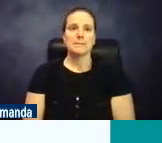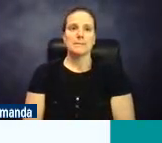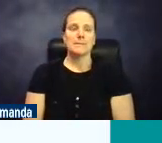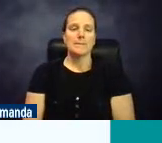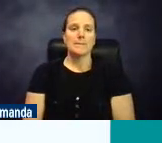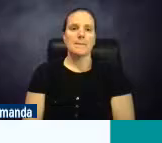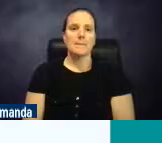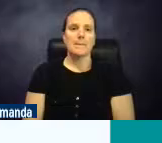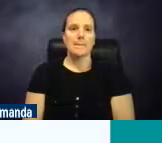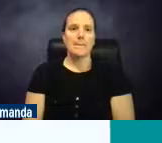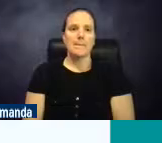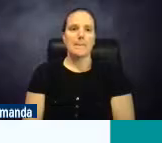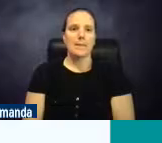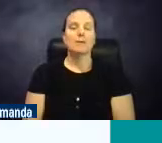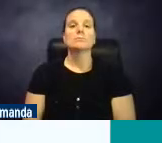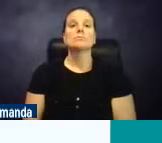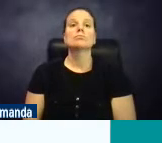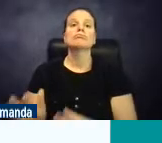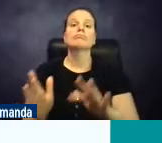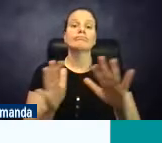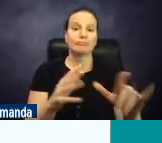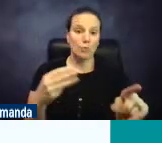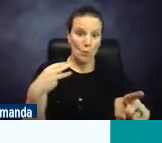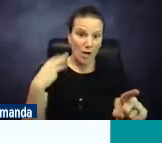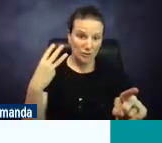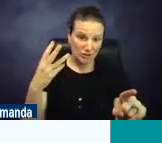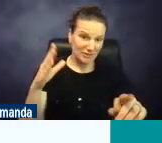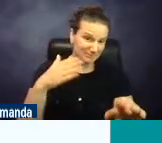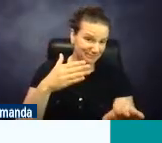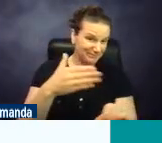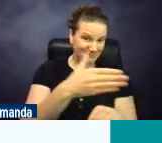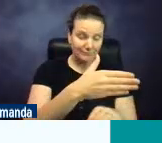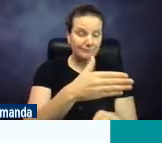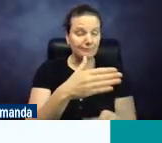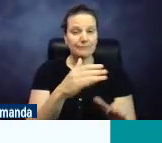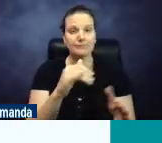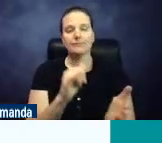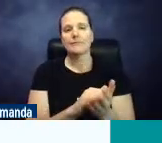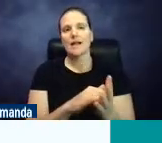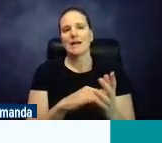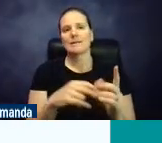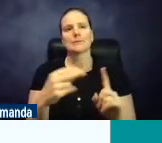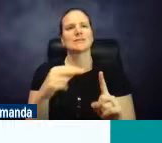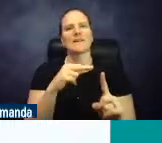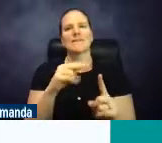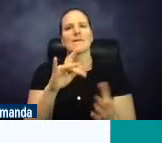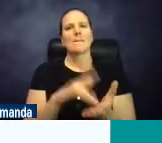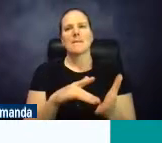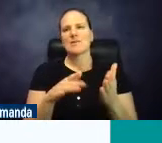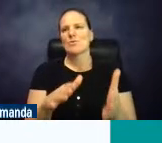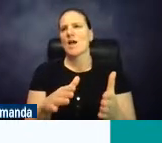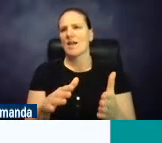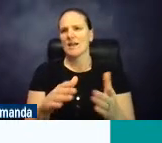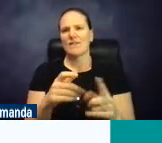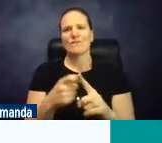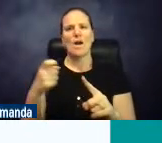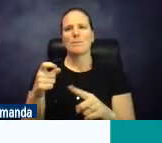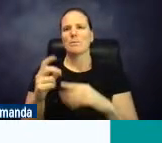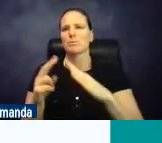Moving across into Washington, again, a perspective of maybe midway coming down off of the